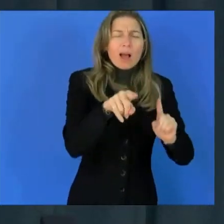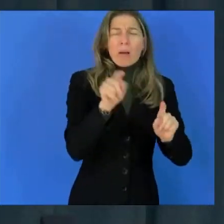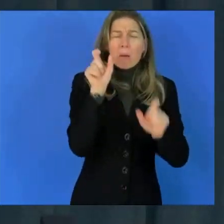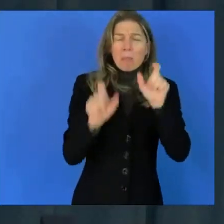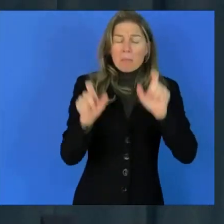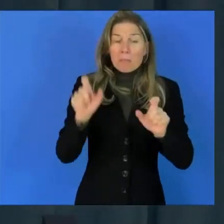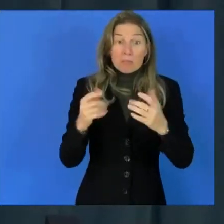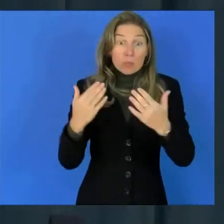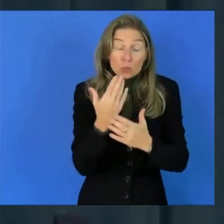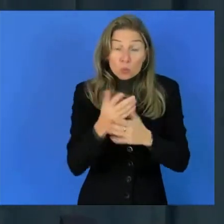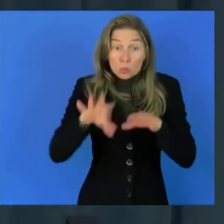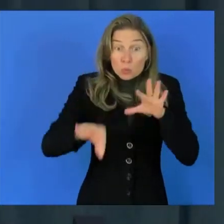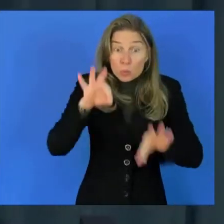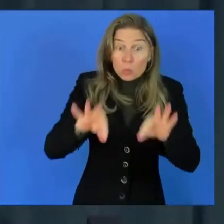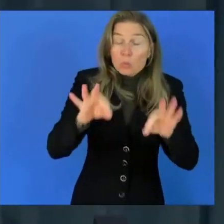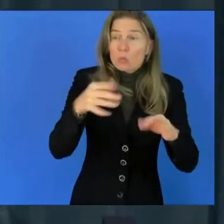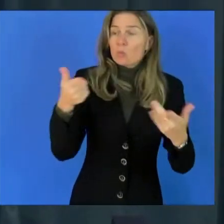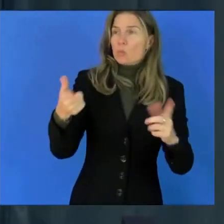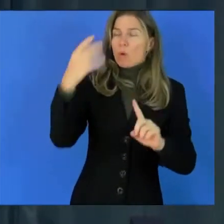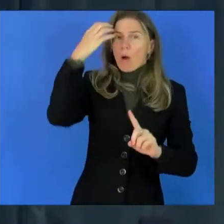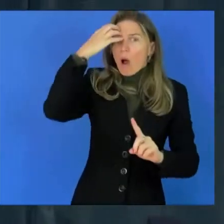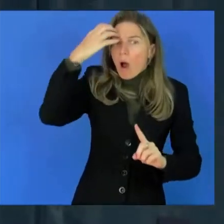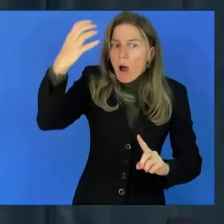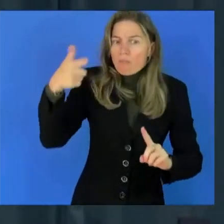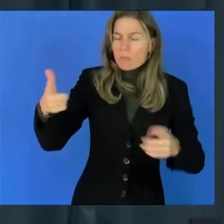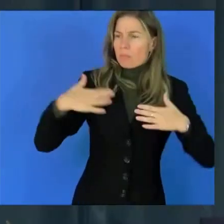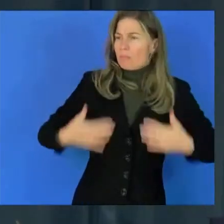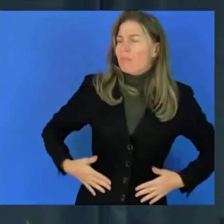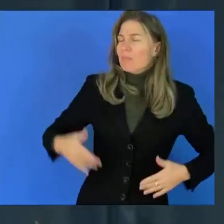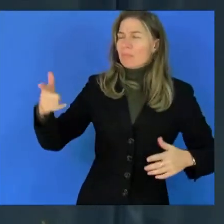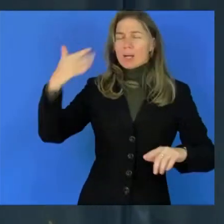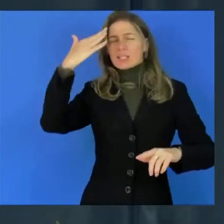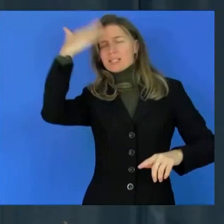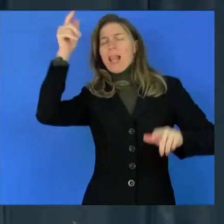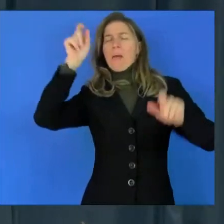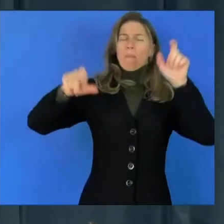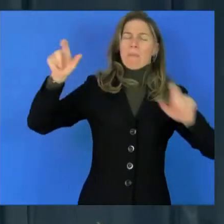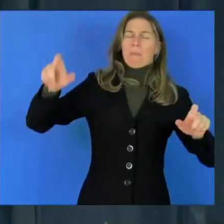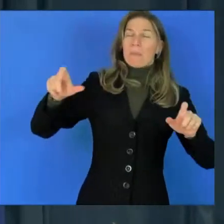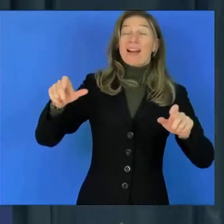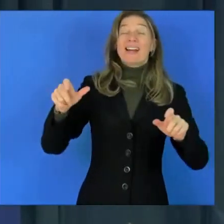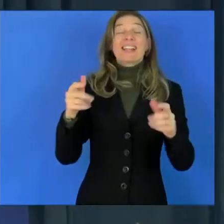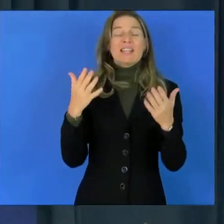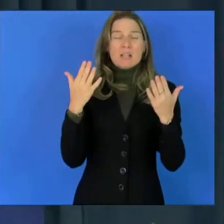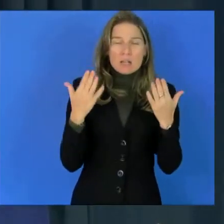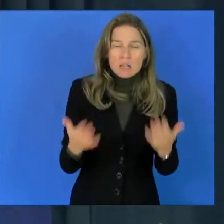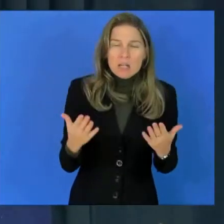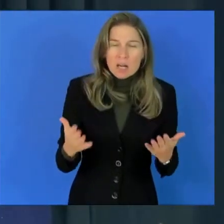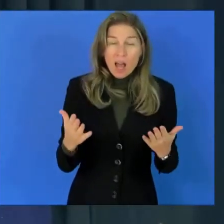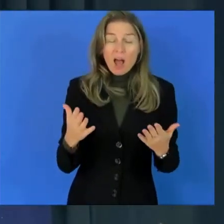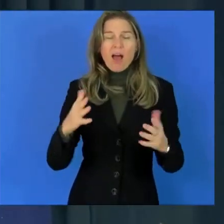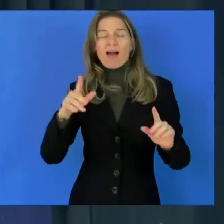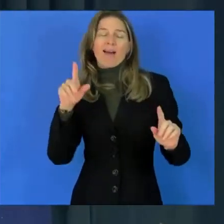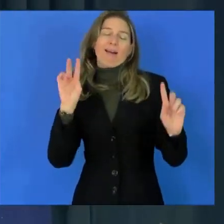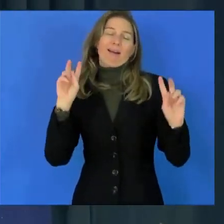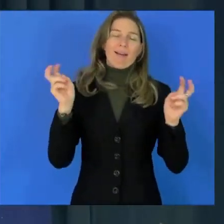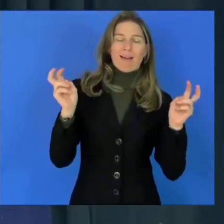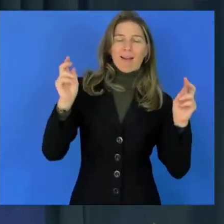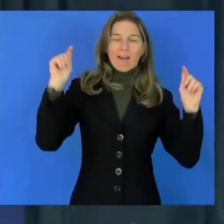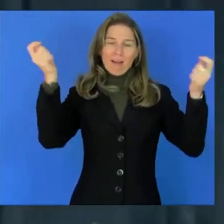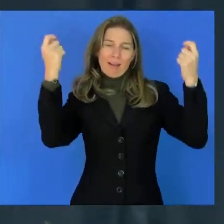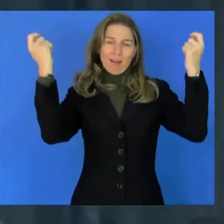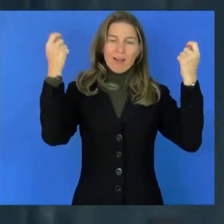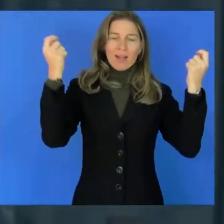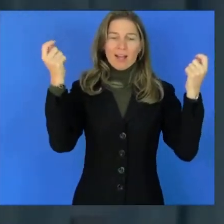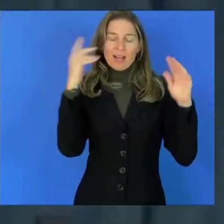governments, we see human beings, we see celebrity and disability for the first time, pop culture. Well, this will not be a trend, and this is not